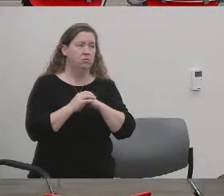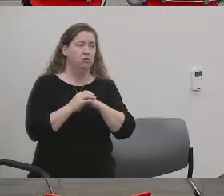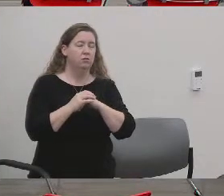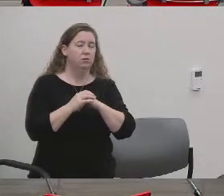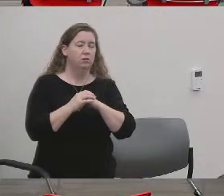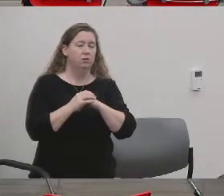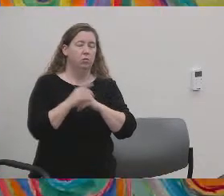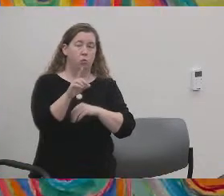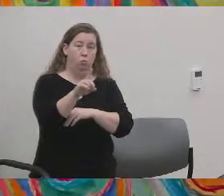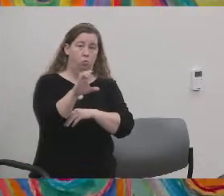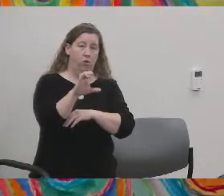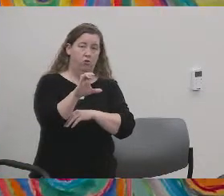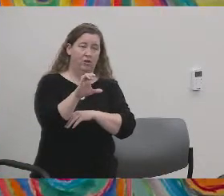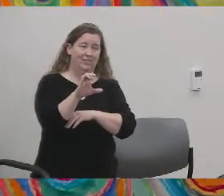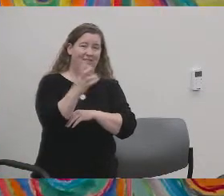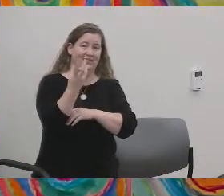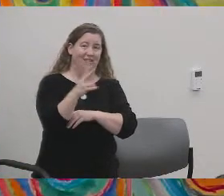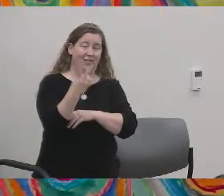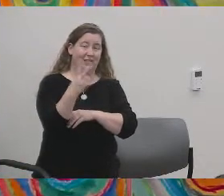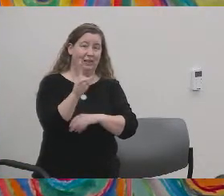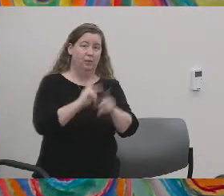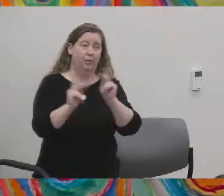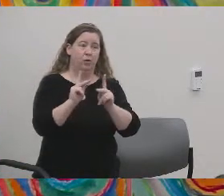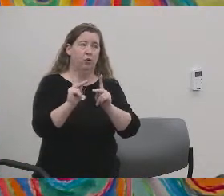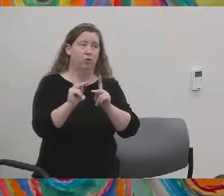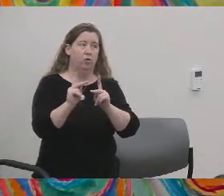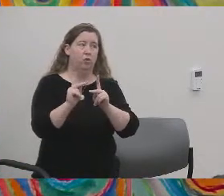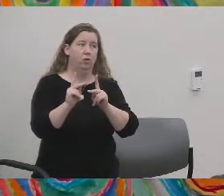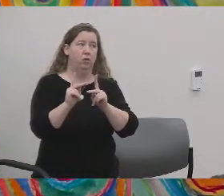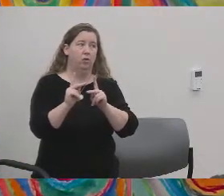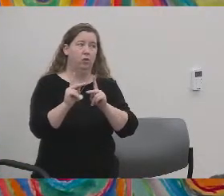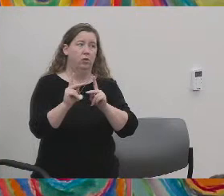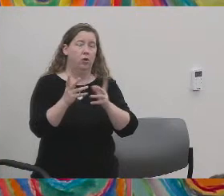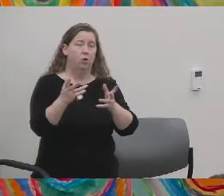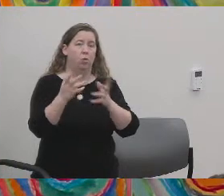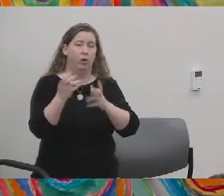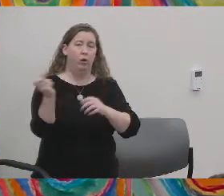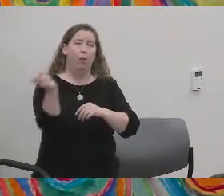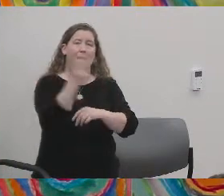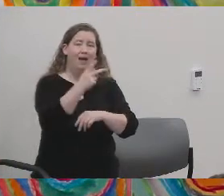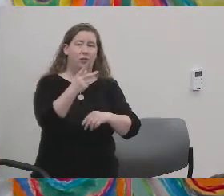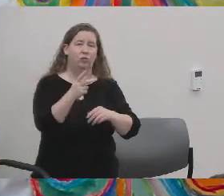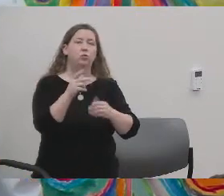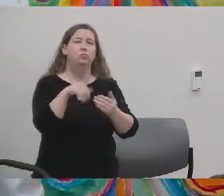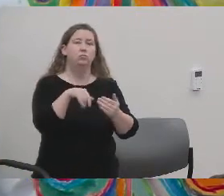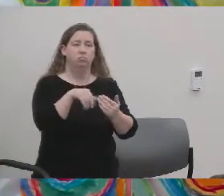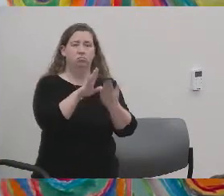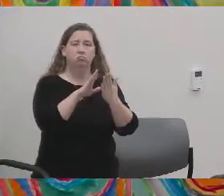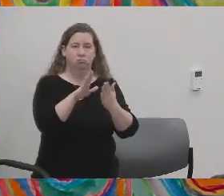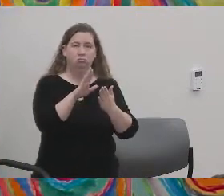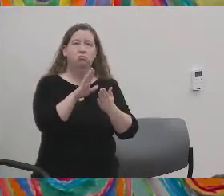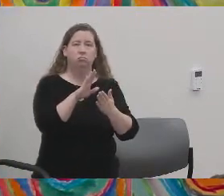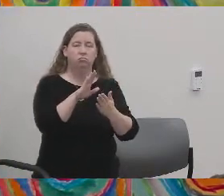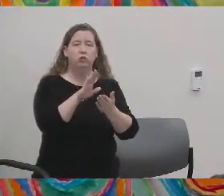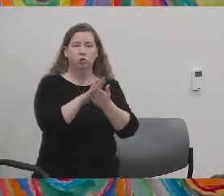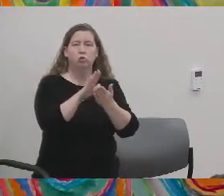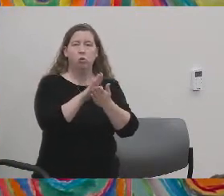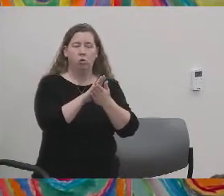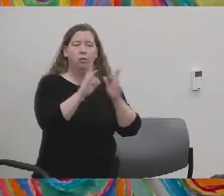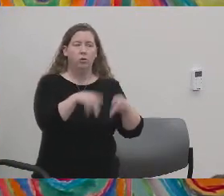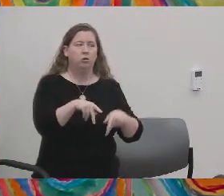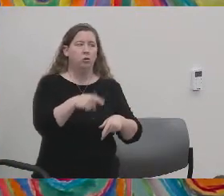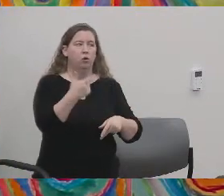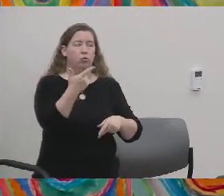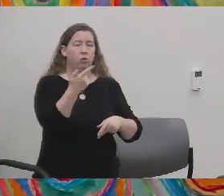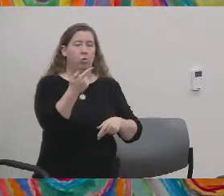and 117 of them will be switching from Eagle Online to in-person learning, and 21 will be